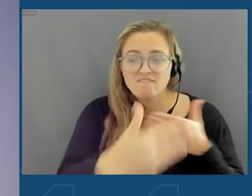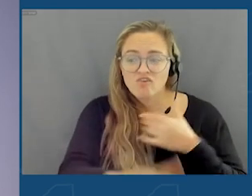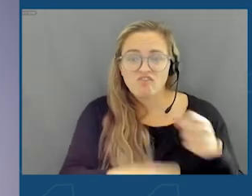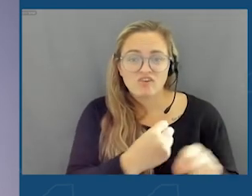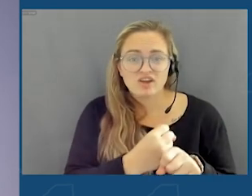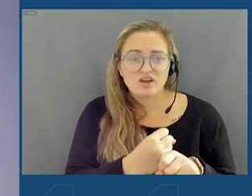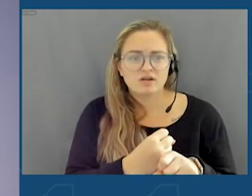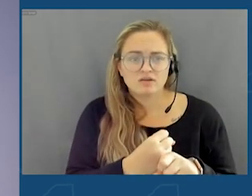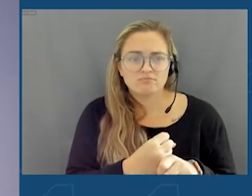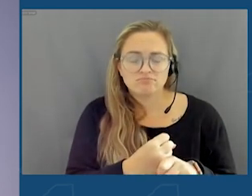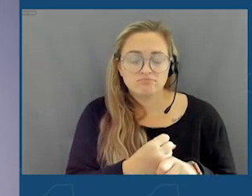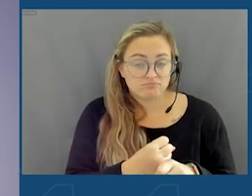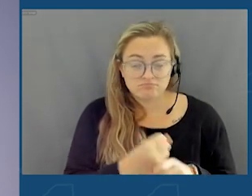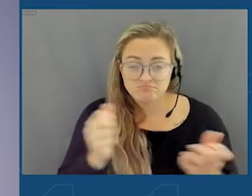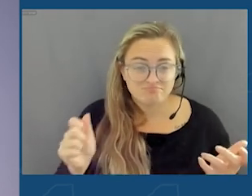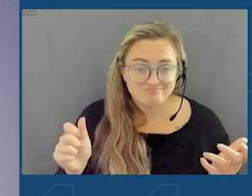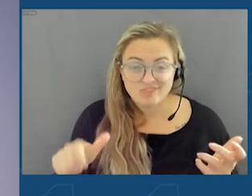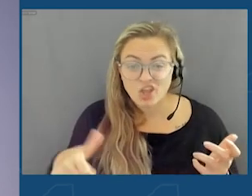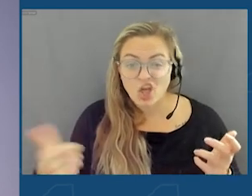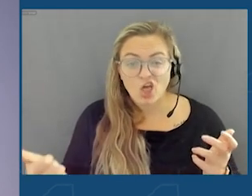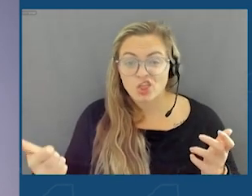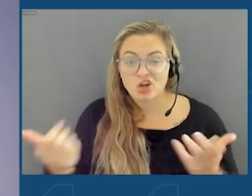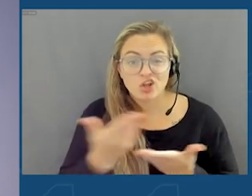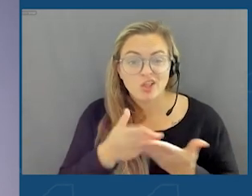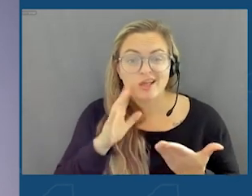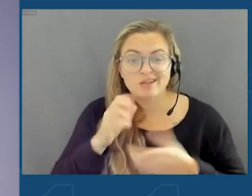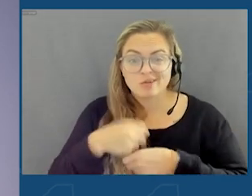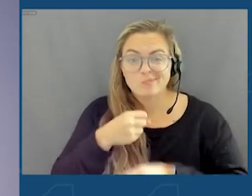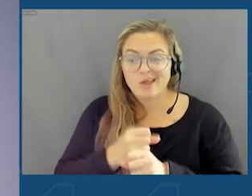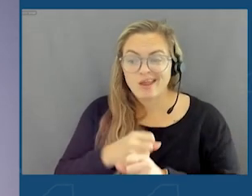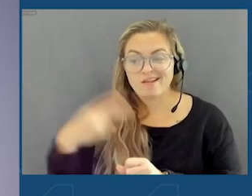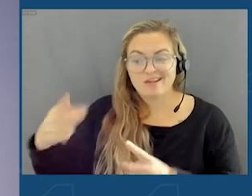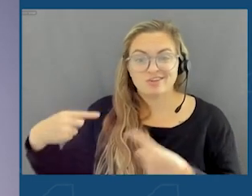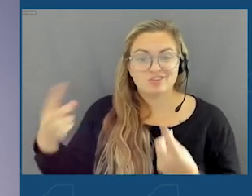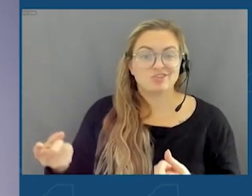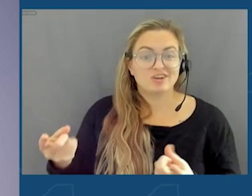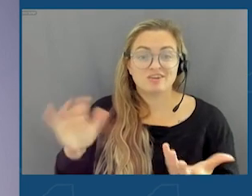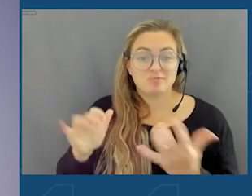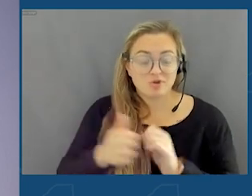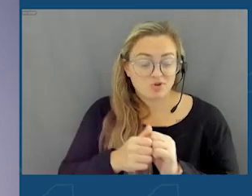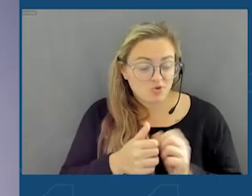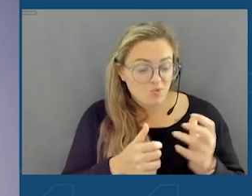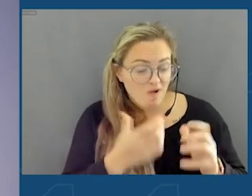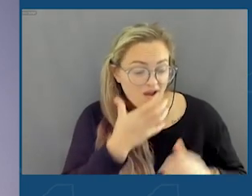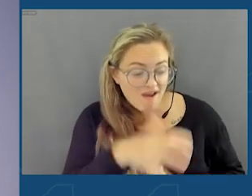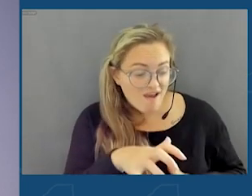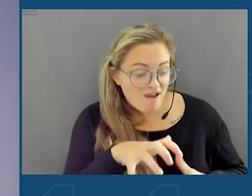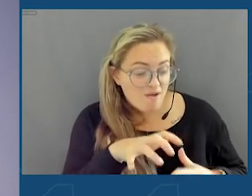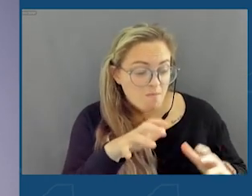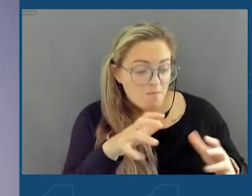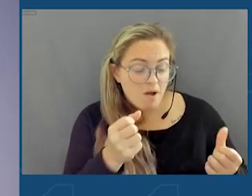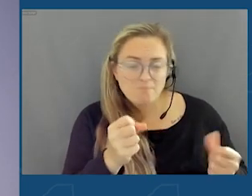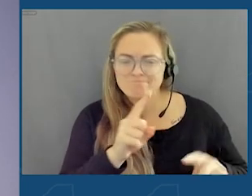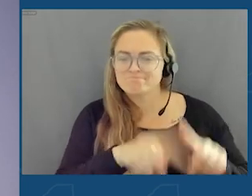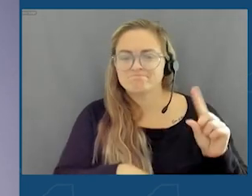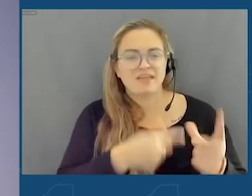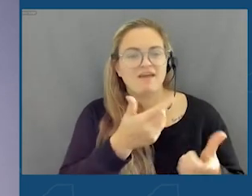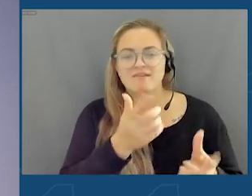greater invention in human history to do those three things than a heat pump. Not only because it can keep you warm in